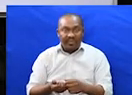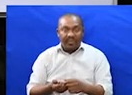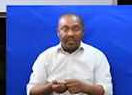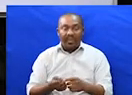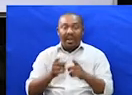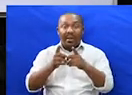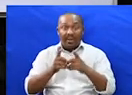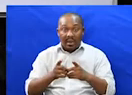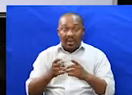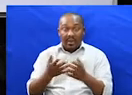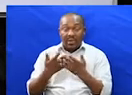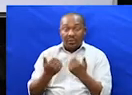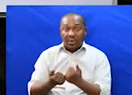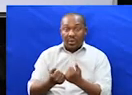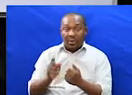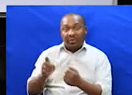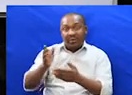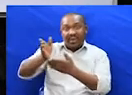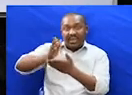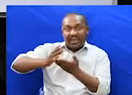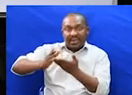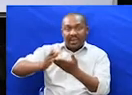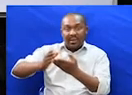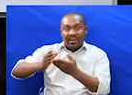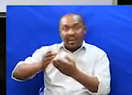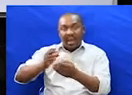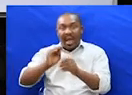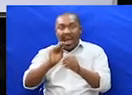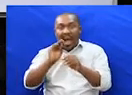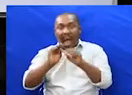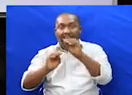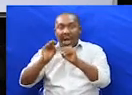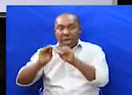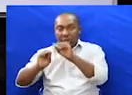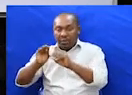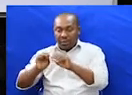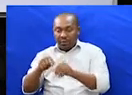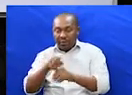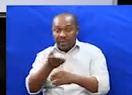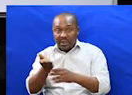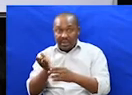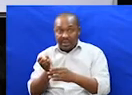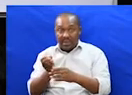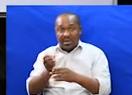then it's due to the certain or particular arrangement of these organic bases.